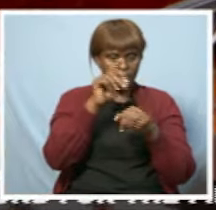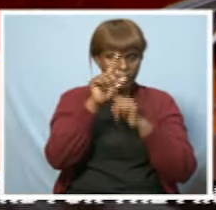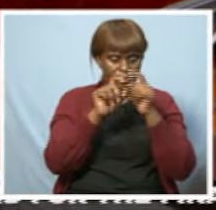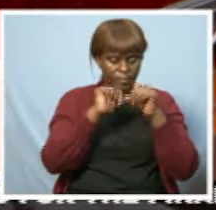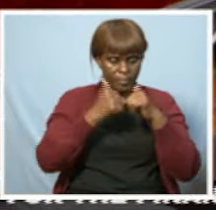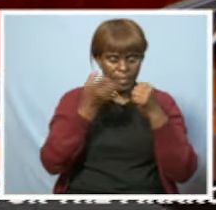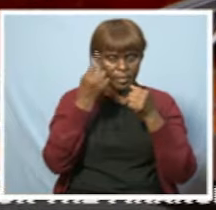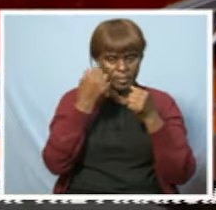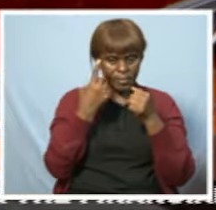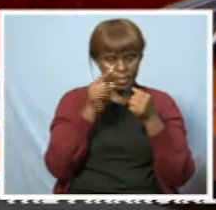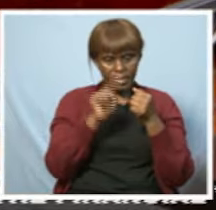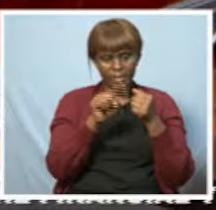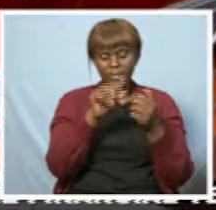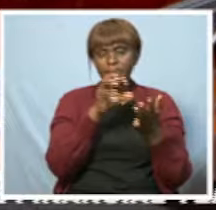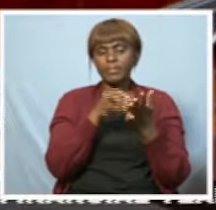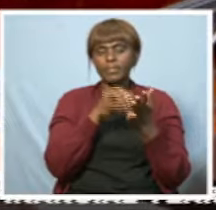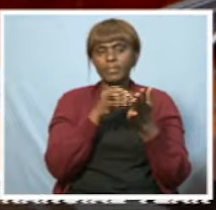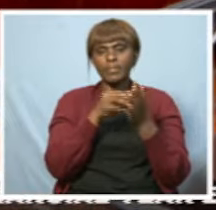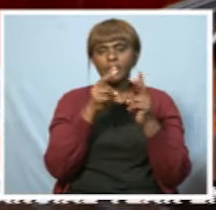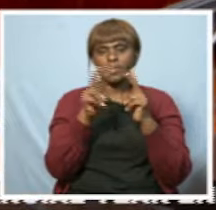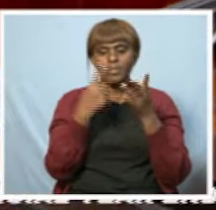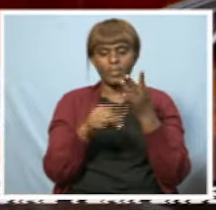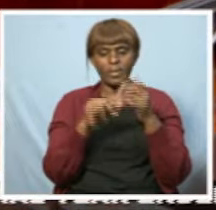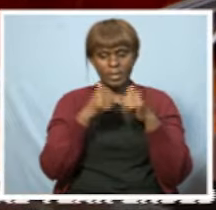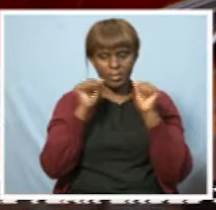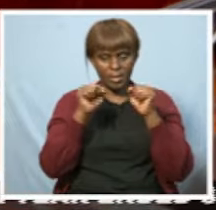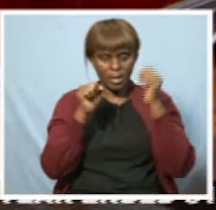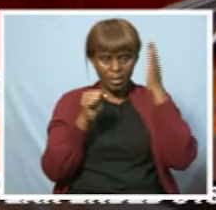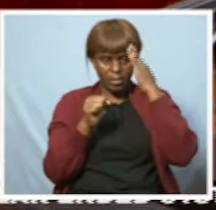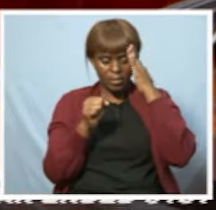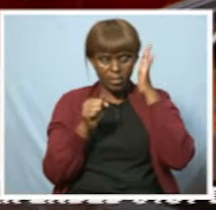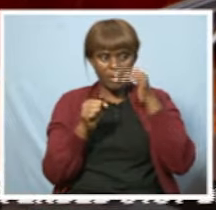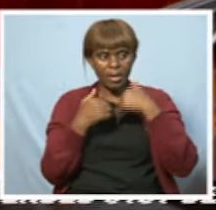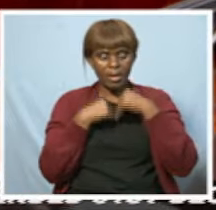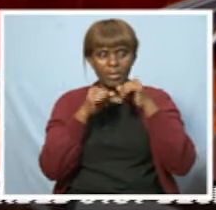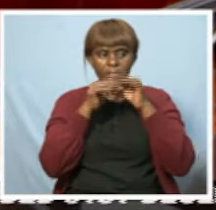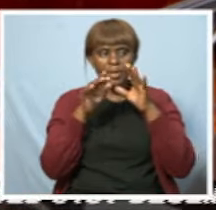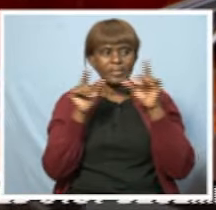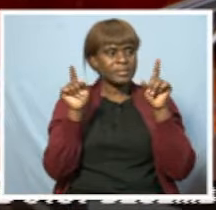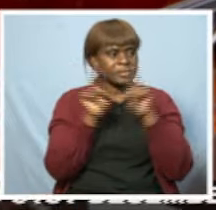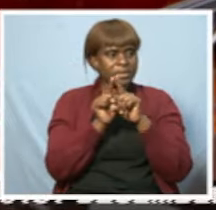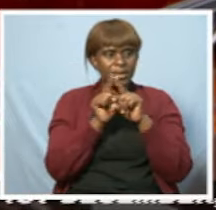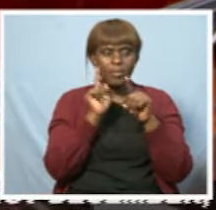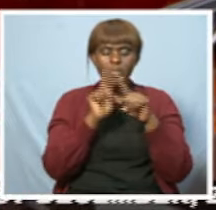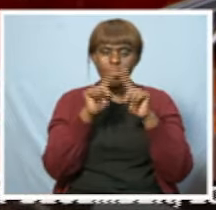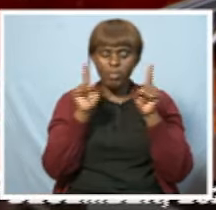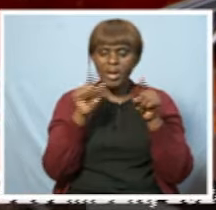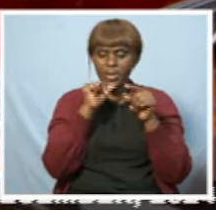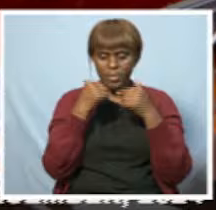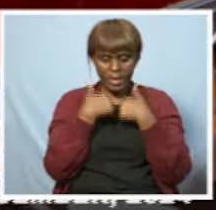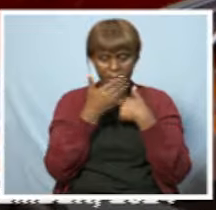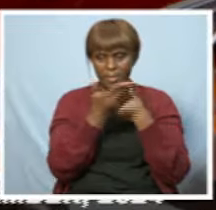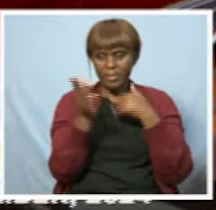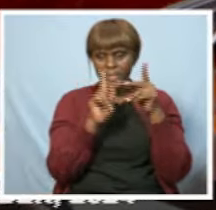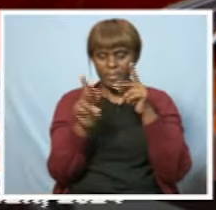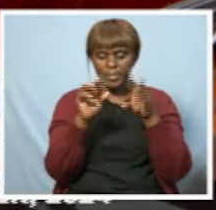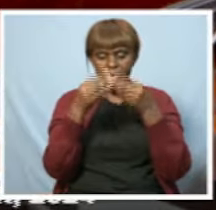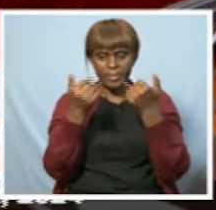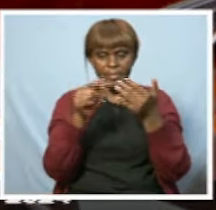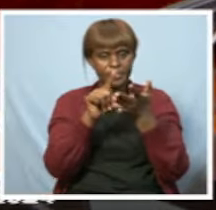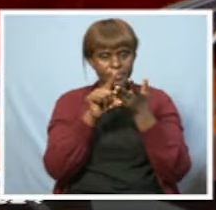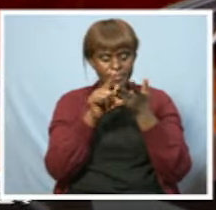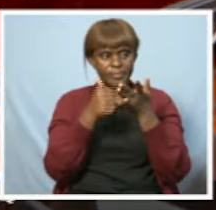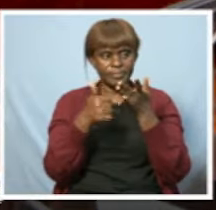we understand this matter, so that we know that there's nothing sinister in not having these people given the loans that they